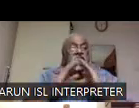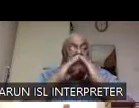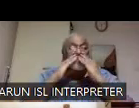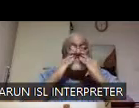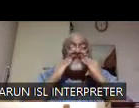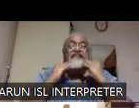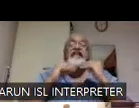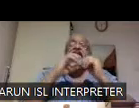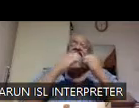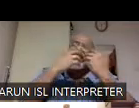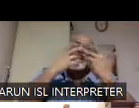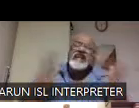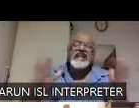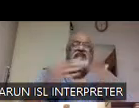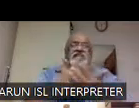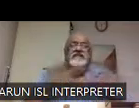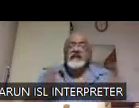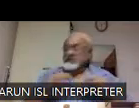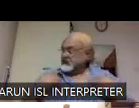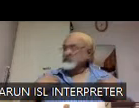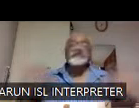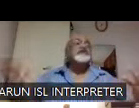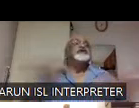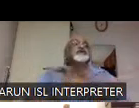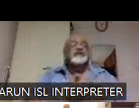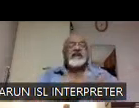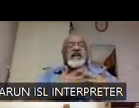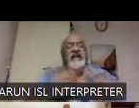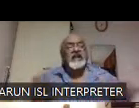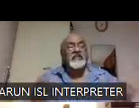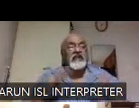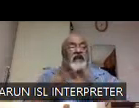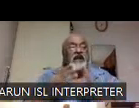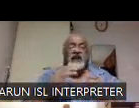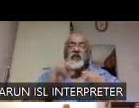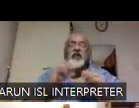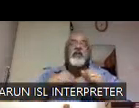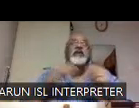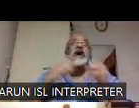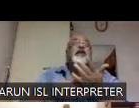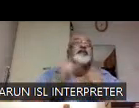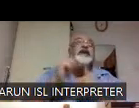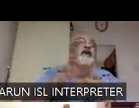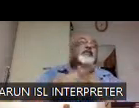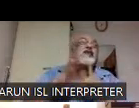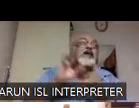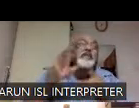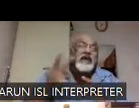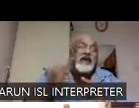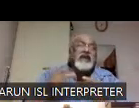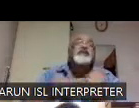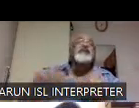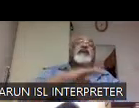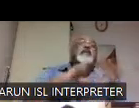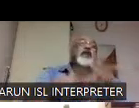the definitions of the Rights of Persons with Disabilities Act. Let us not go to the different models, social models, this